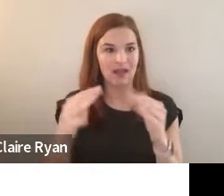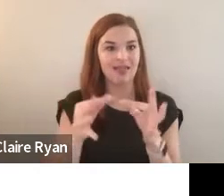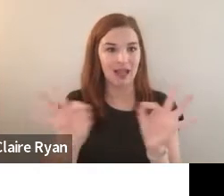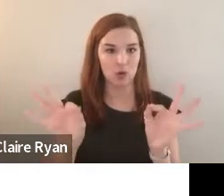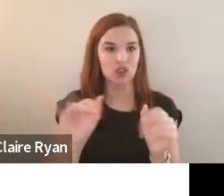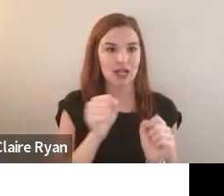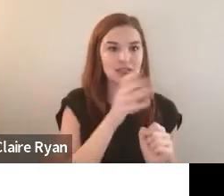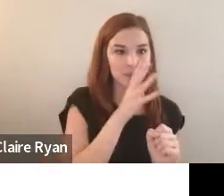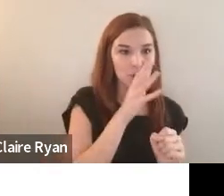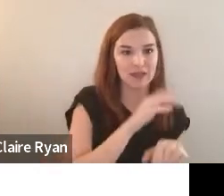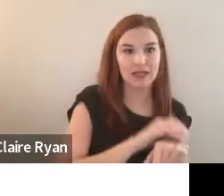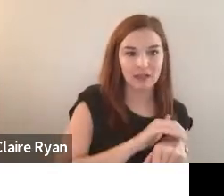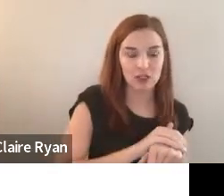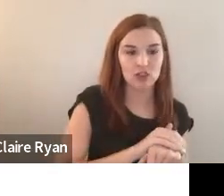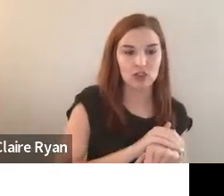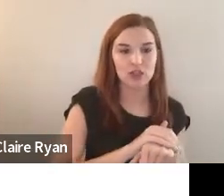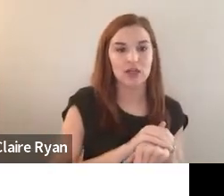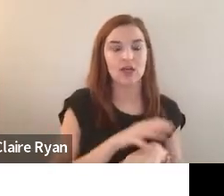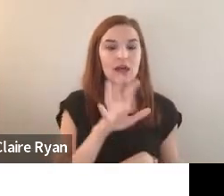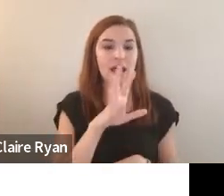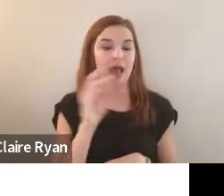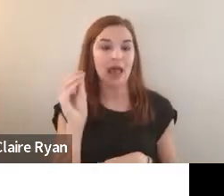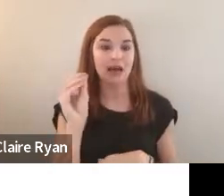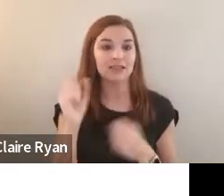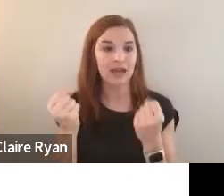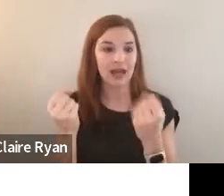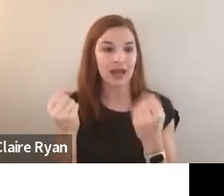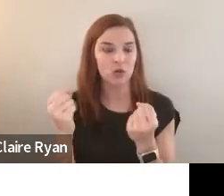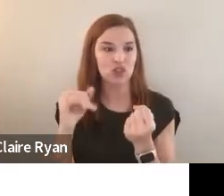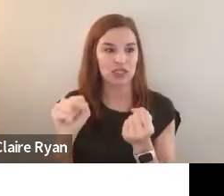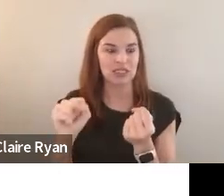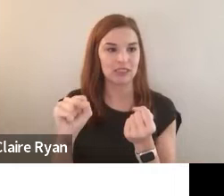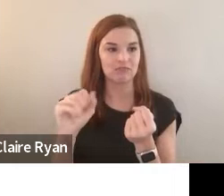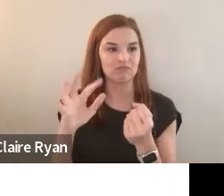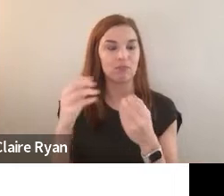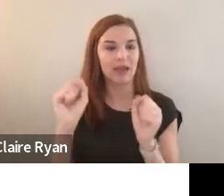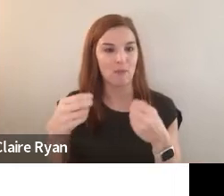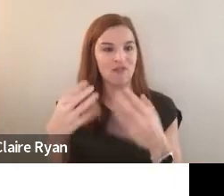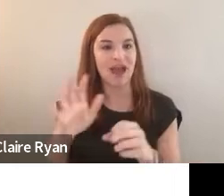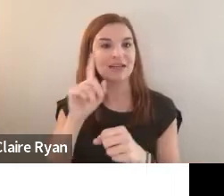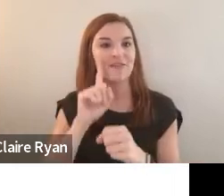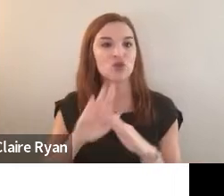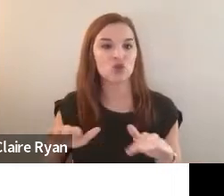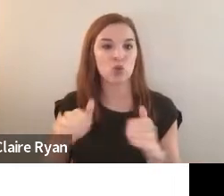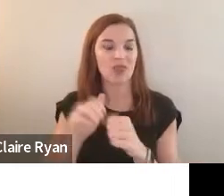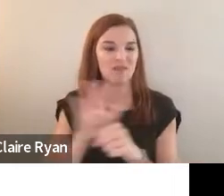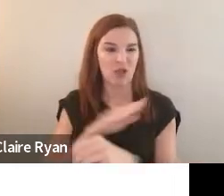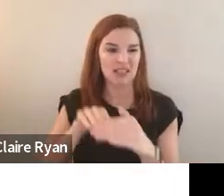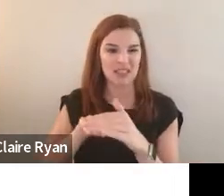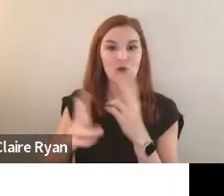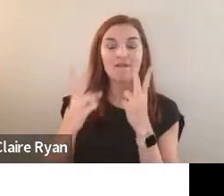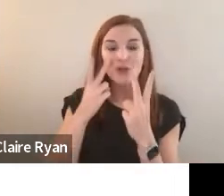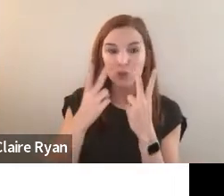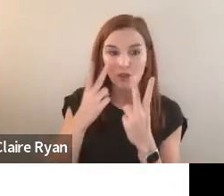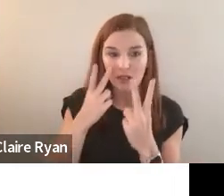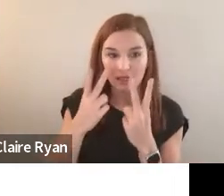language is a language, a language that is equivalent to any spoken language. Sign languages